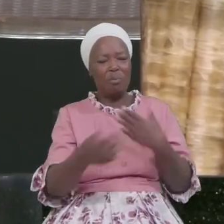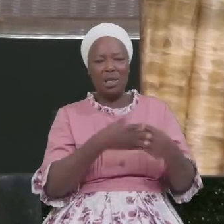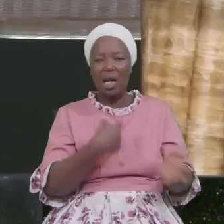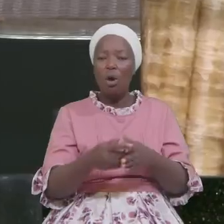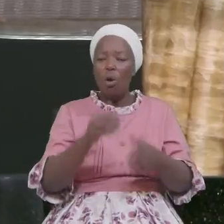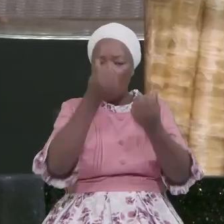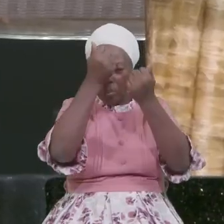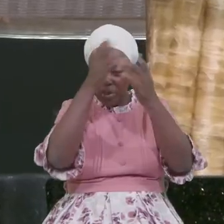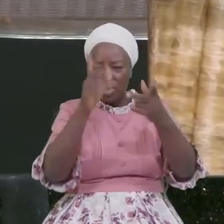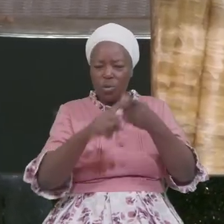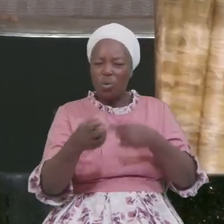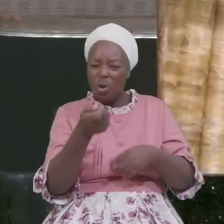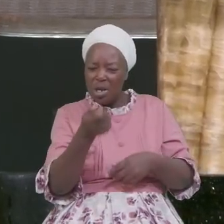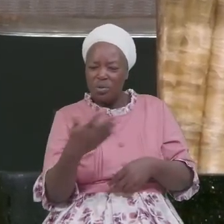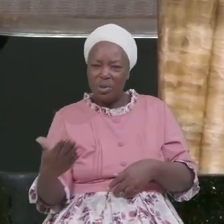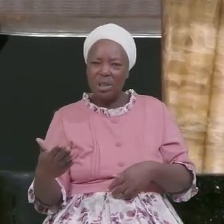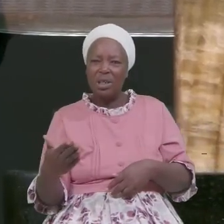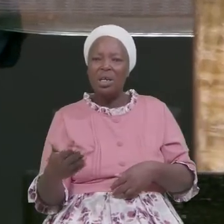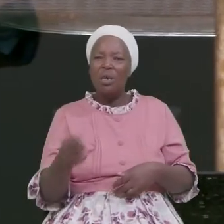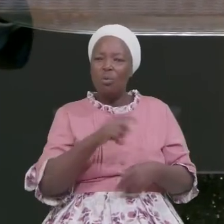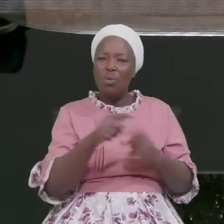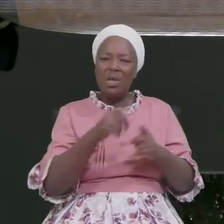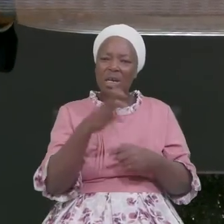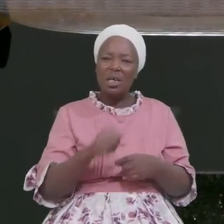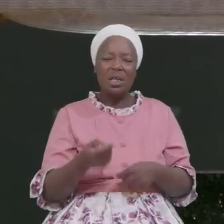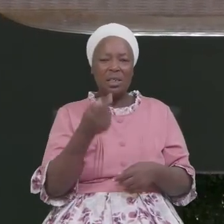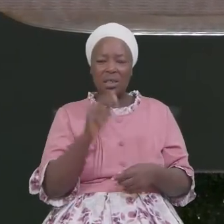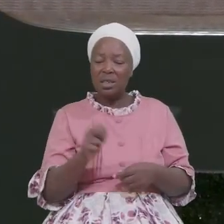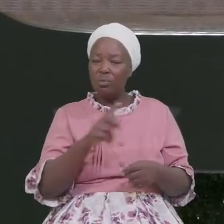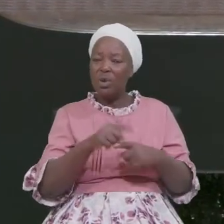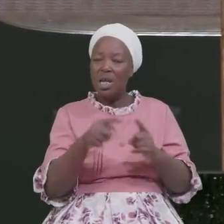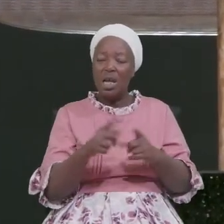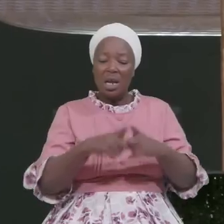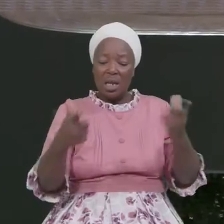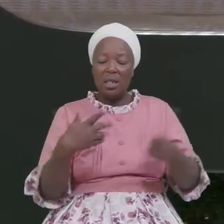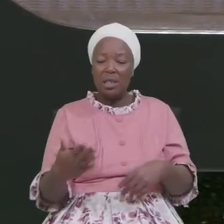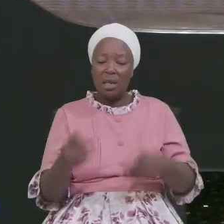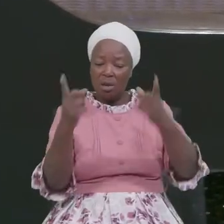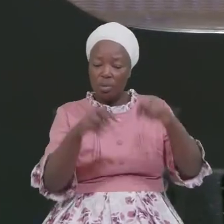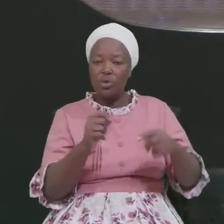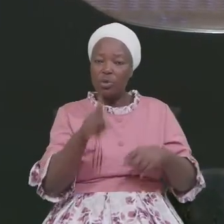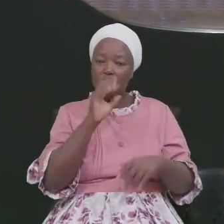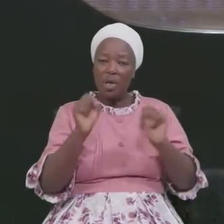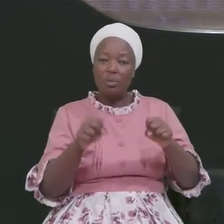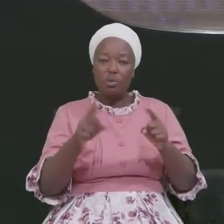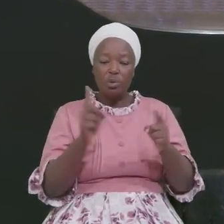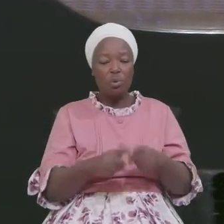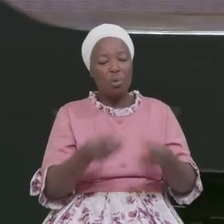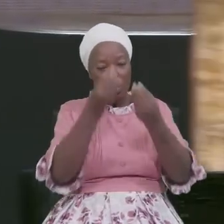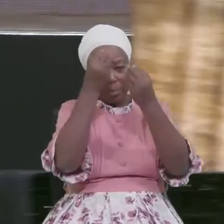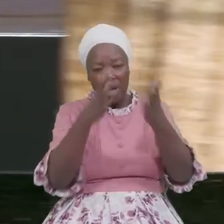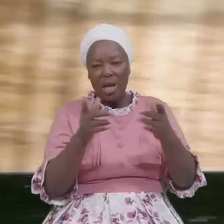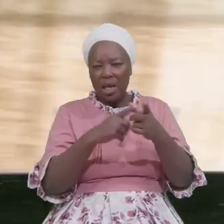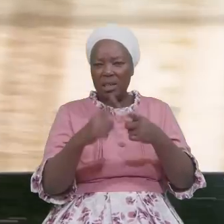little things will guarantee that when a greater thing comes, you will be able to obey. And